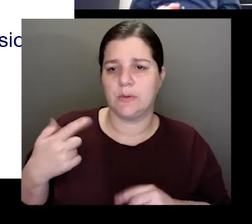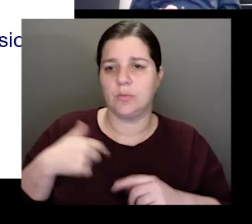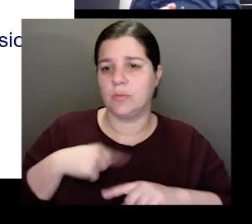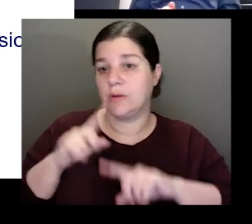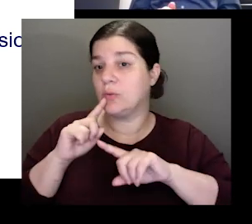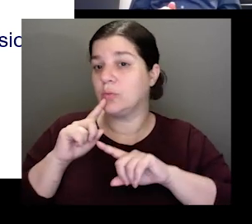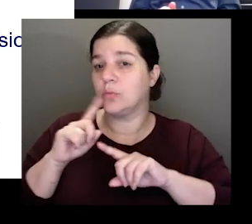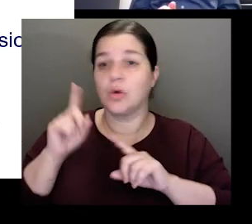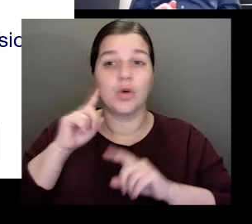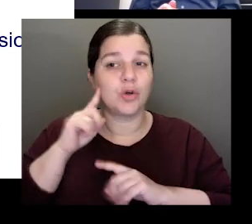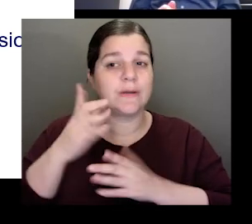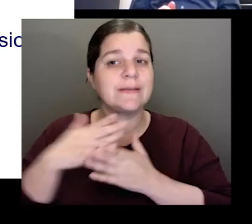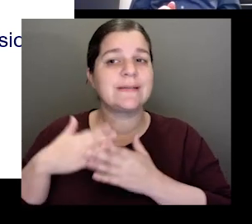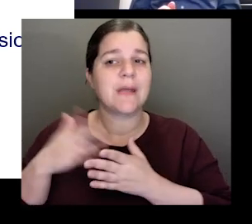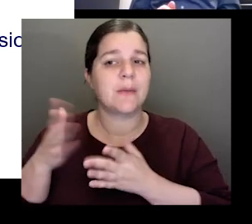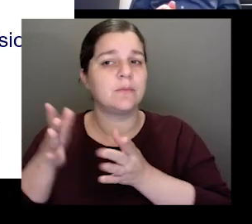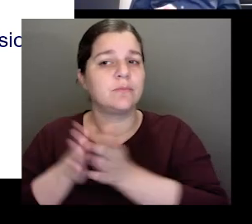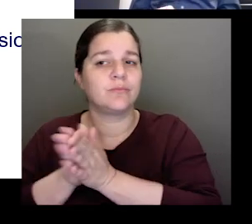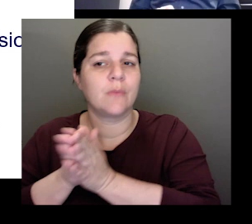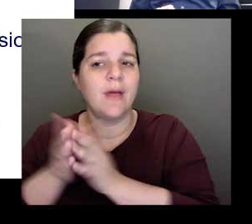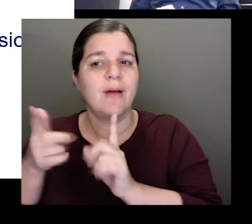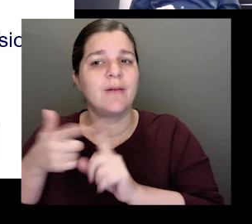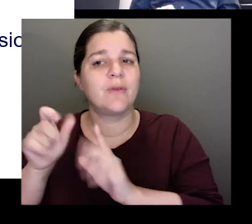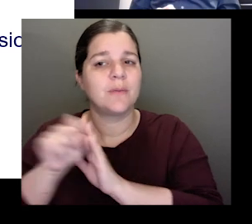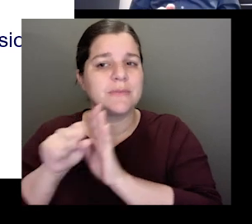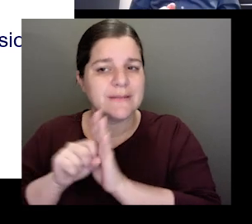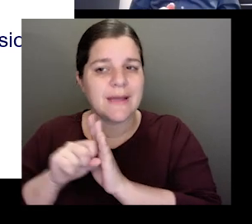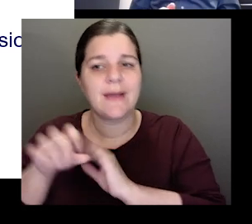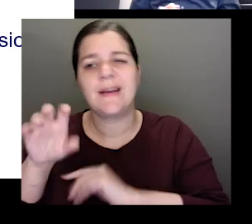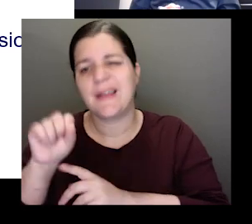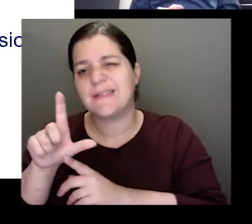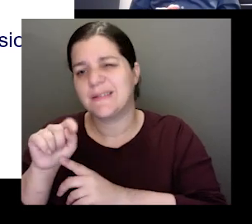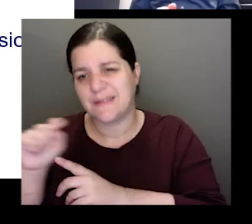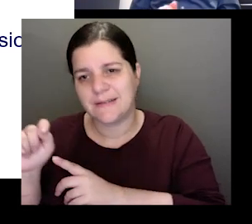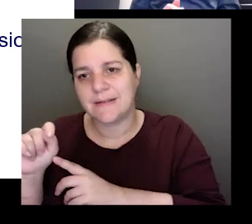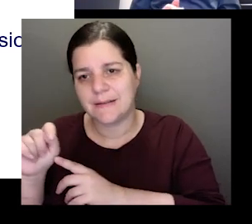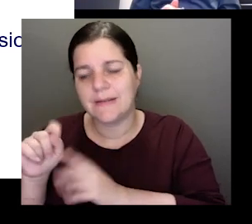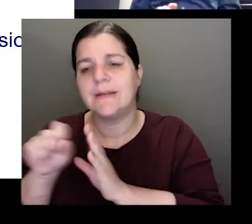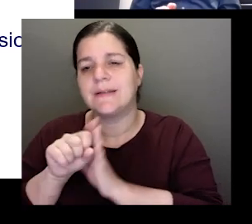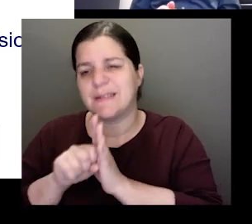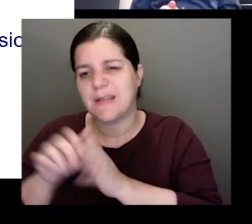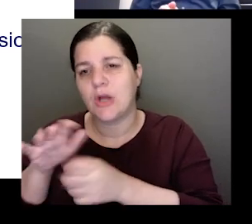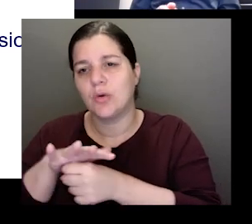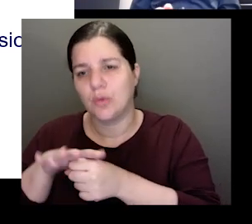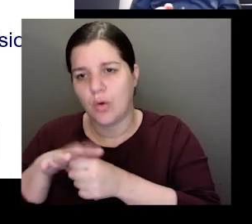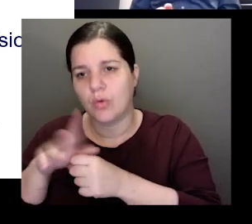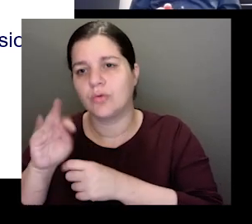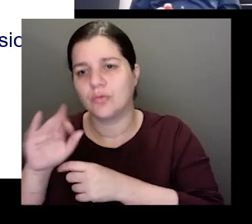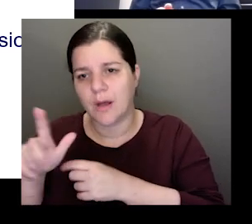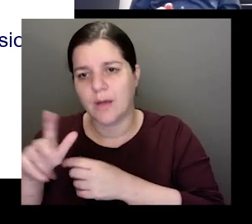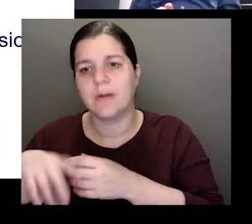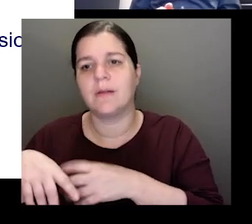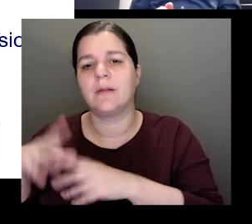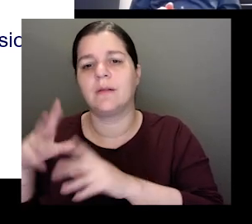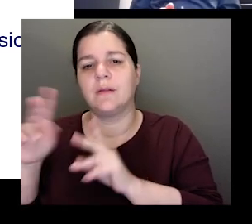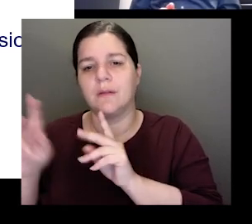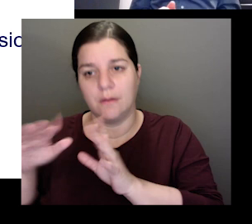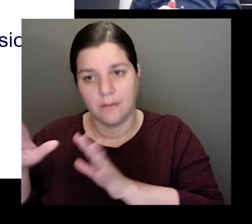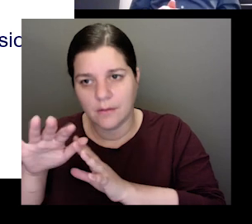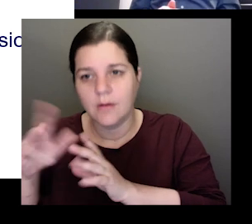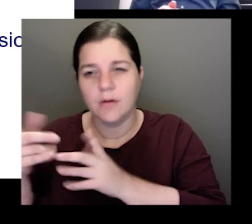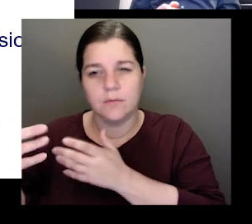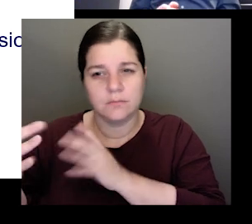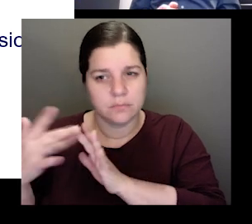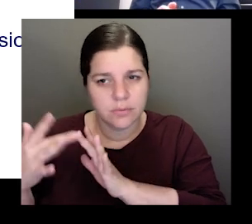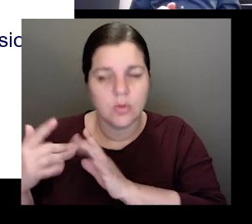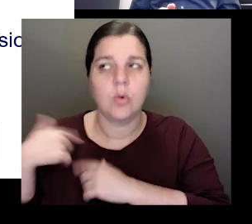interest from state, local, tribal, and territorial officials and from the SLTT GCC, we